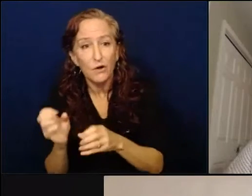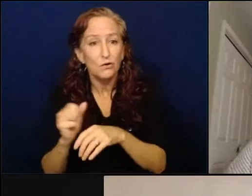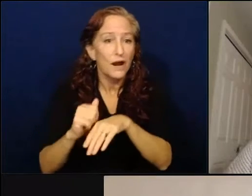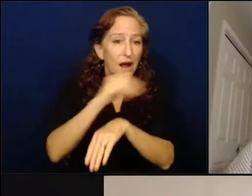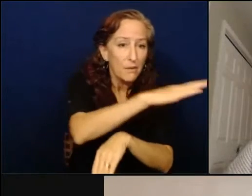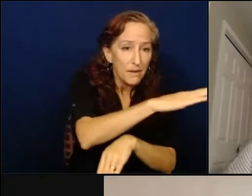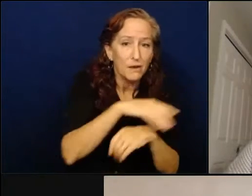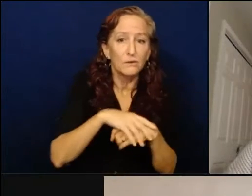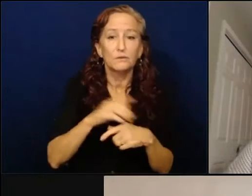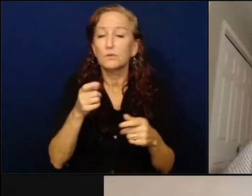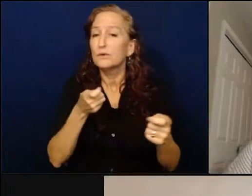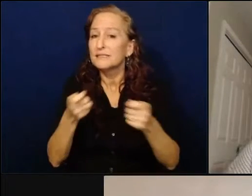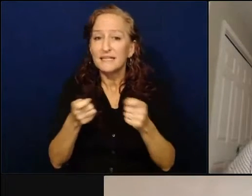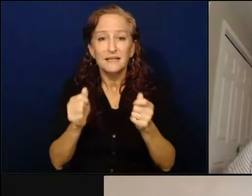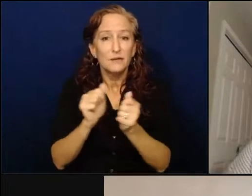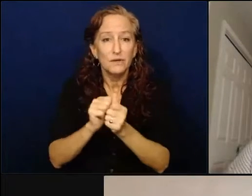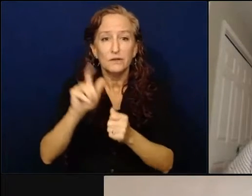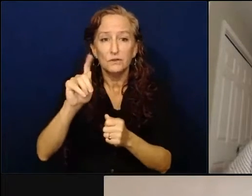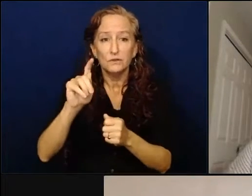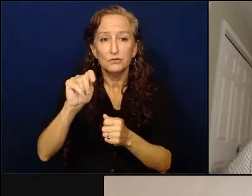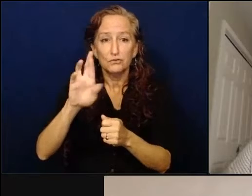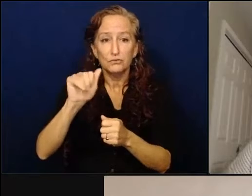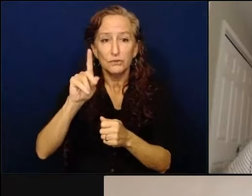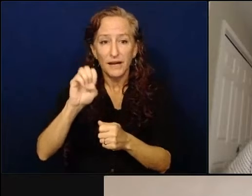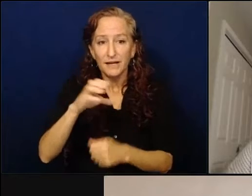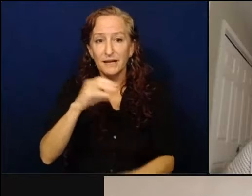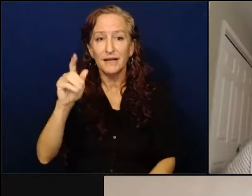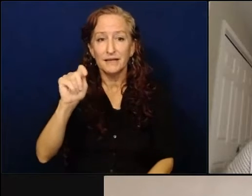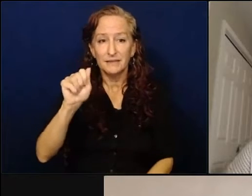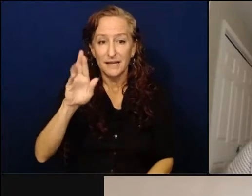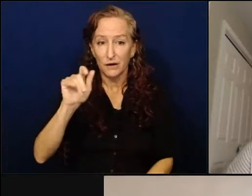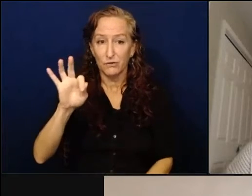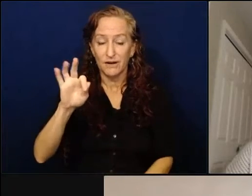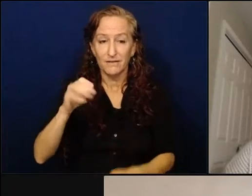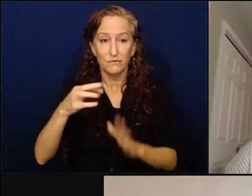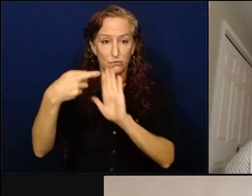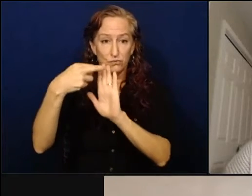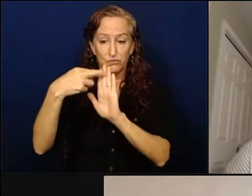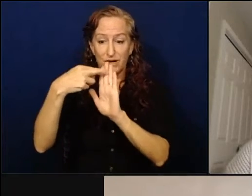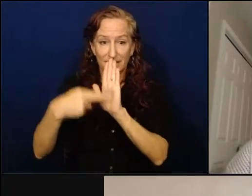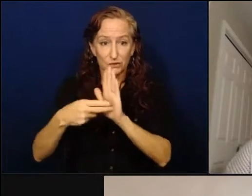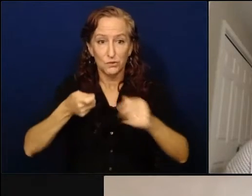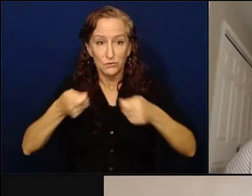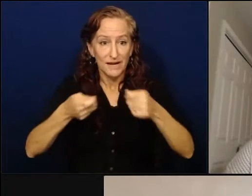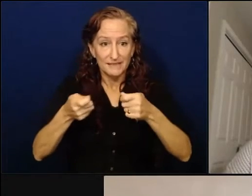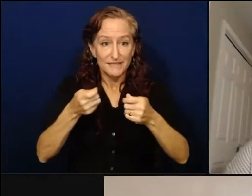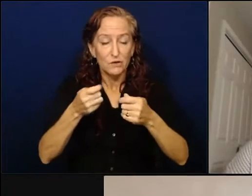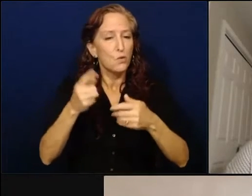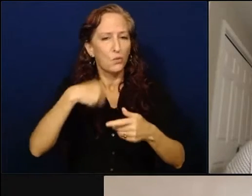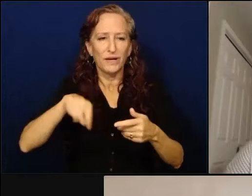or dealing with trade and tariff regulatory issues that we're seeing in the space. Then the